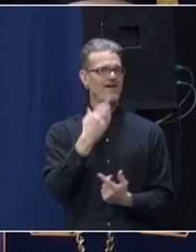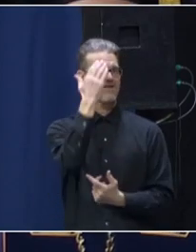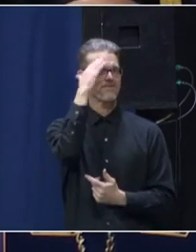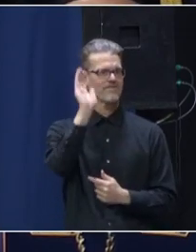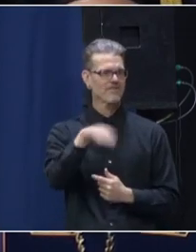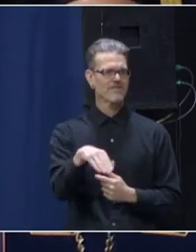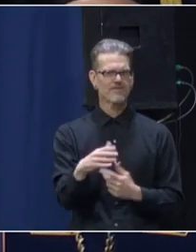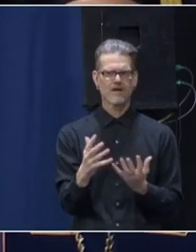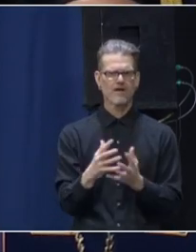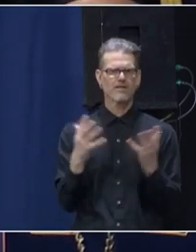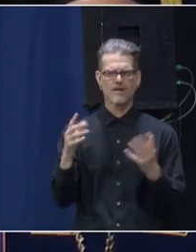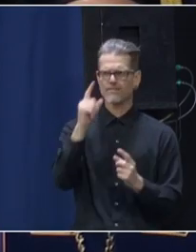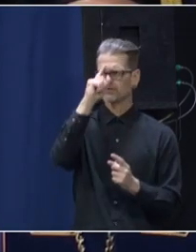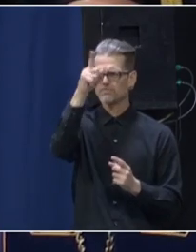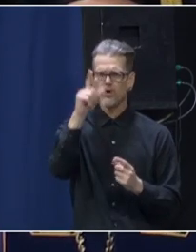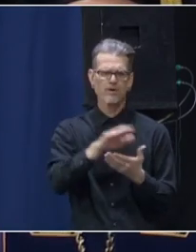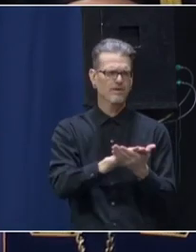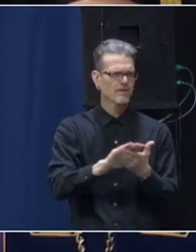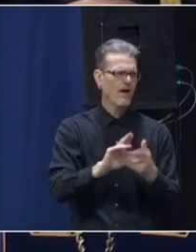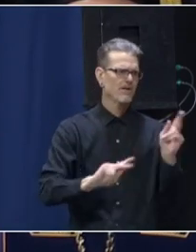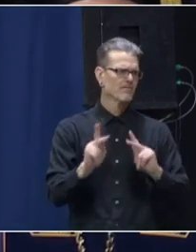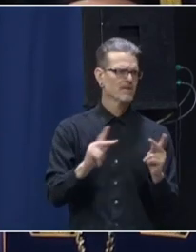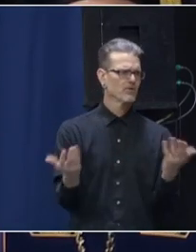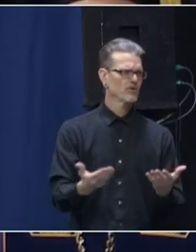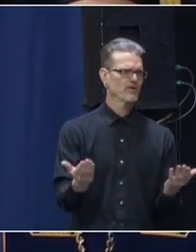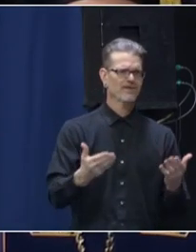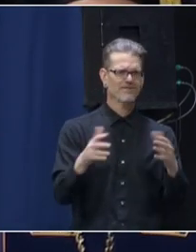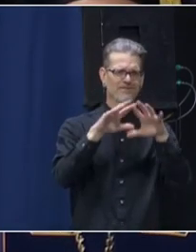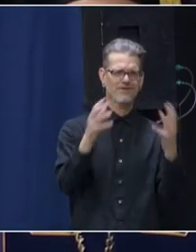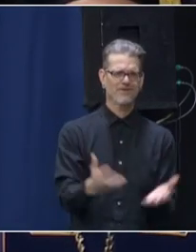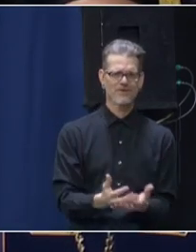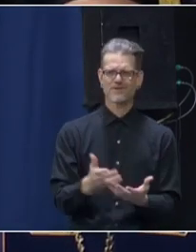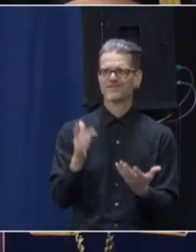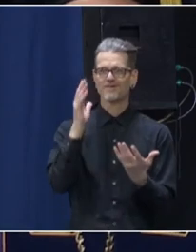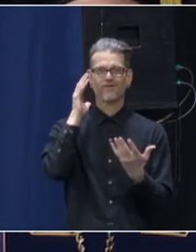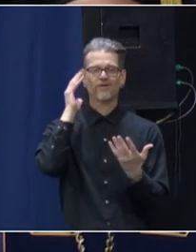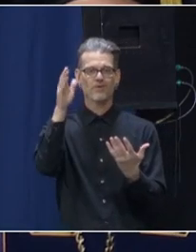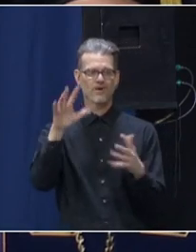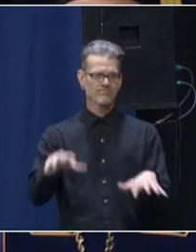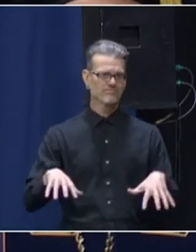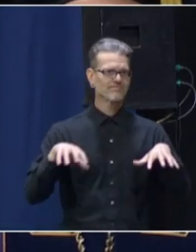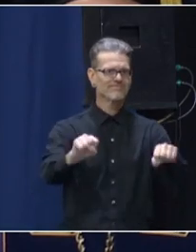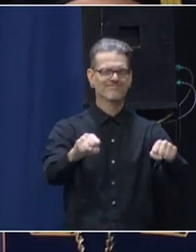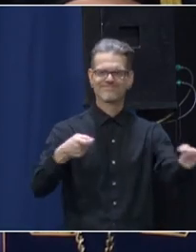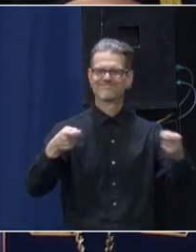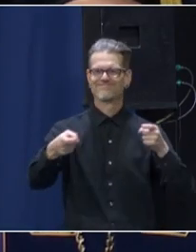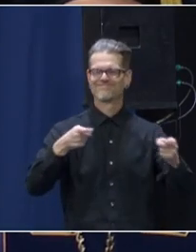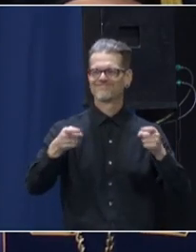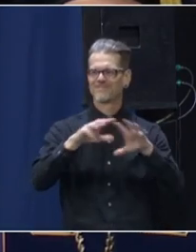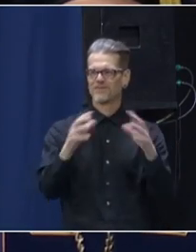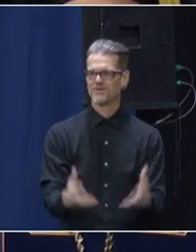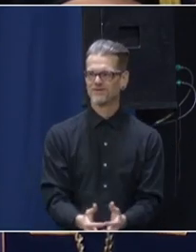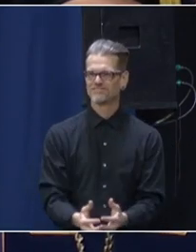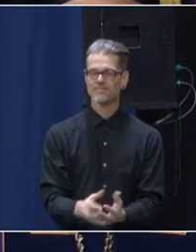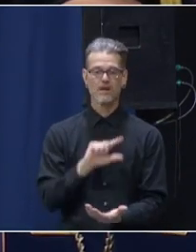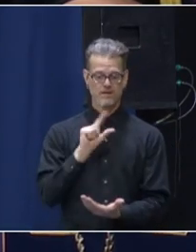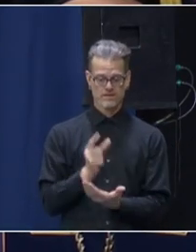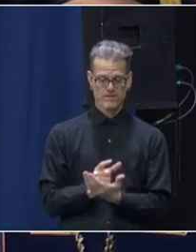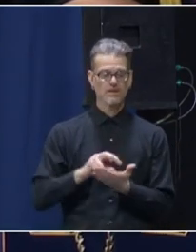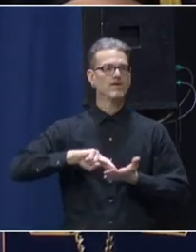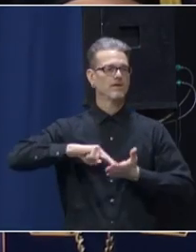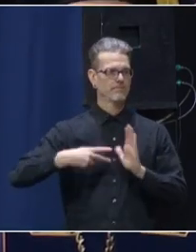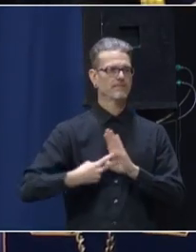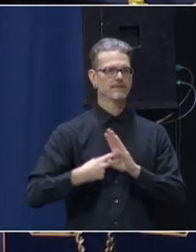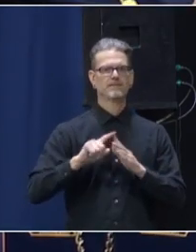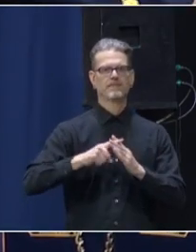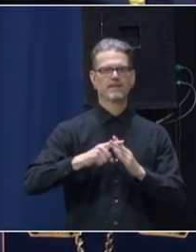incredible, smart, and kind people in the entire universe is about to take the world totally unaware in a good way. Commencement means beginning, and although